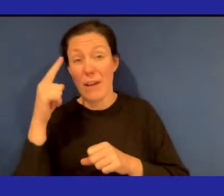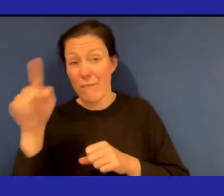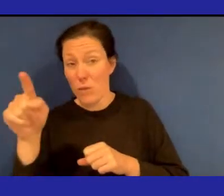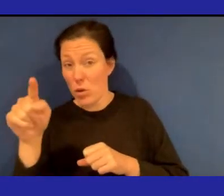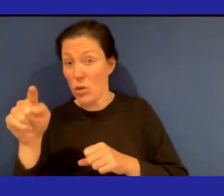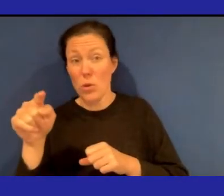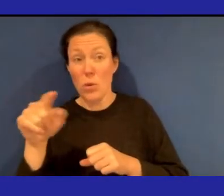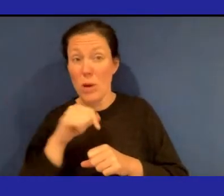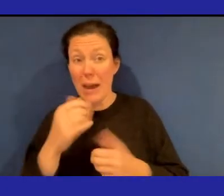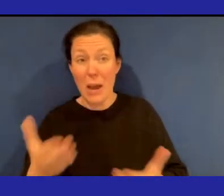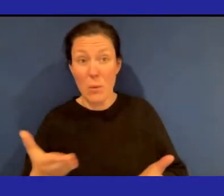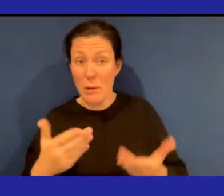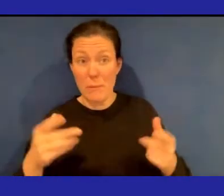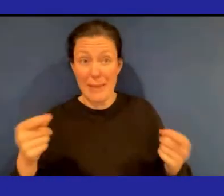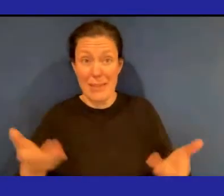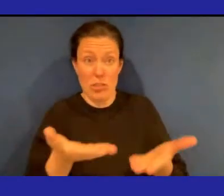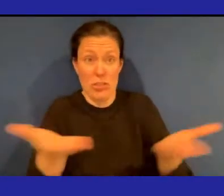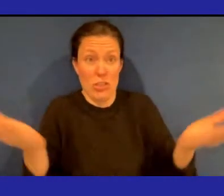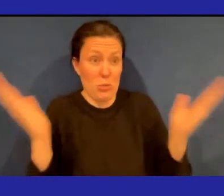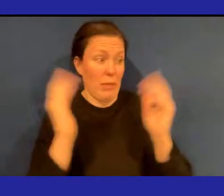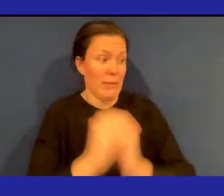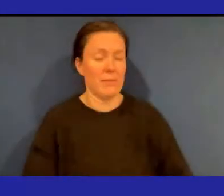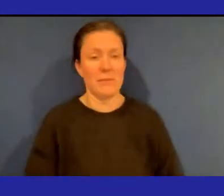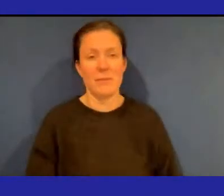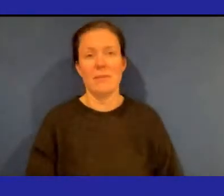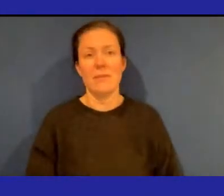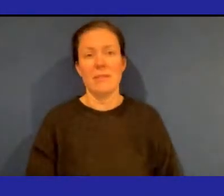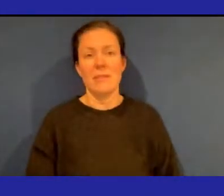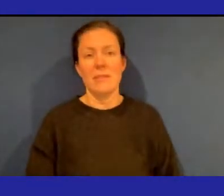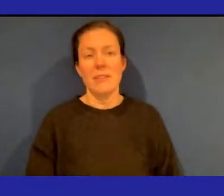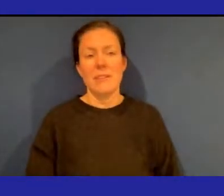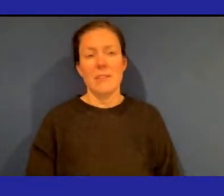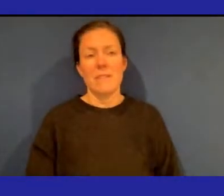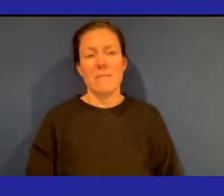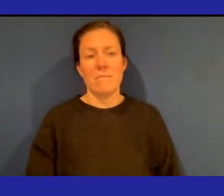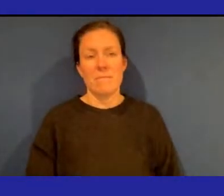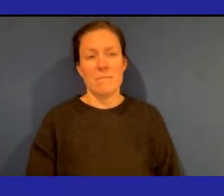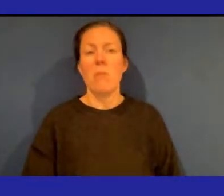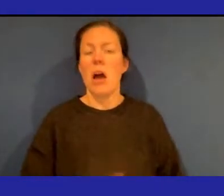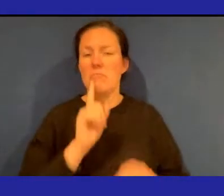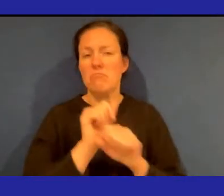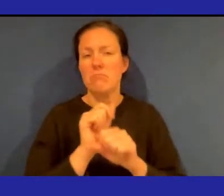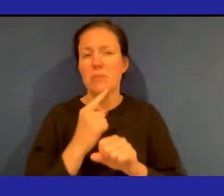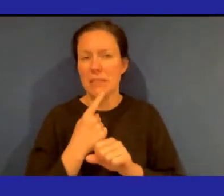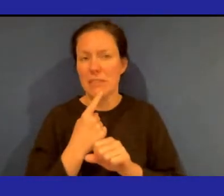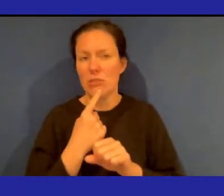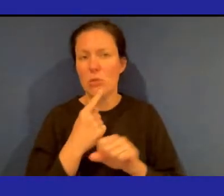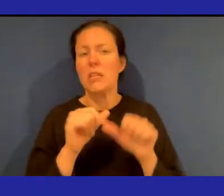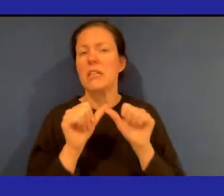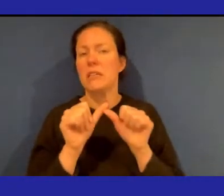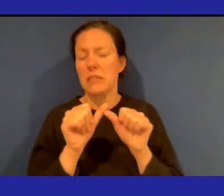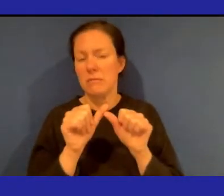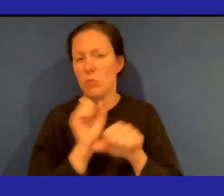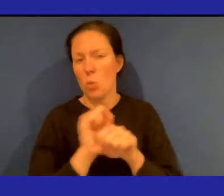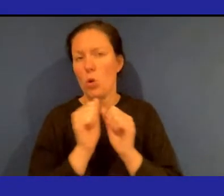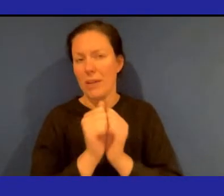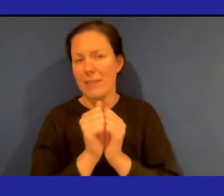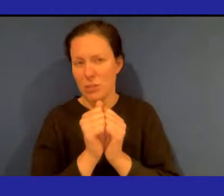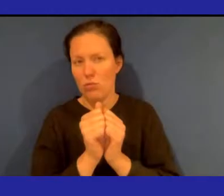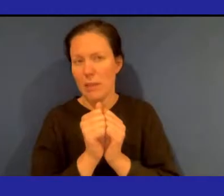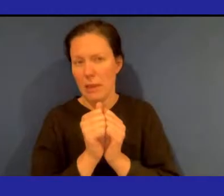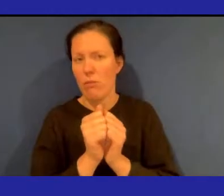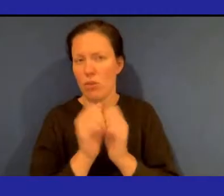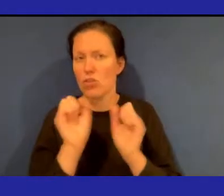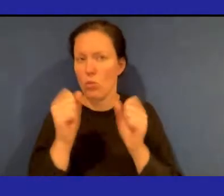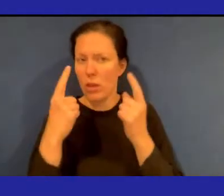and do all this stuff. No, but on a serious note, let's stay together and let's get it done.